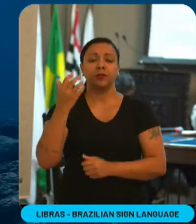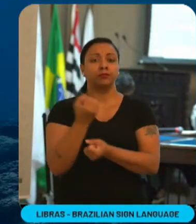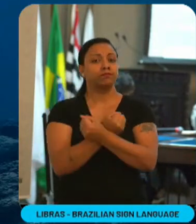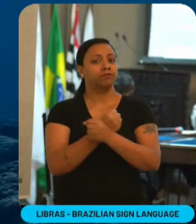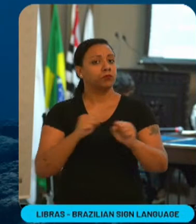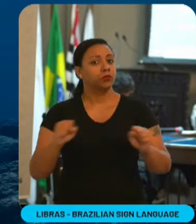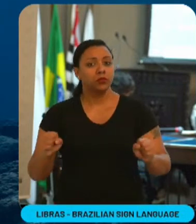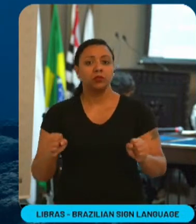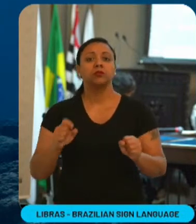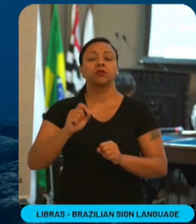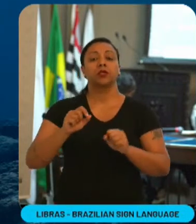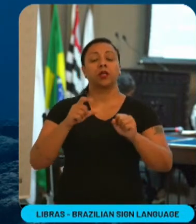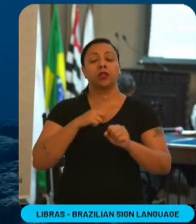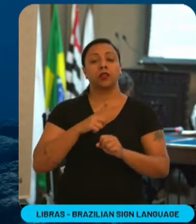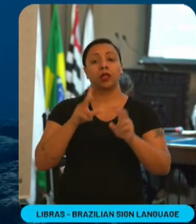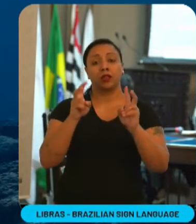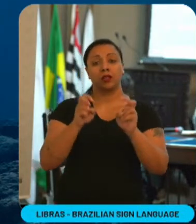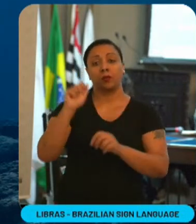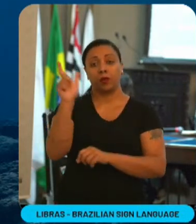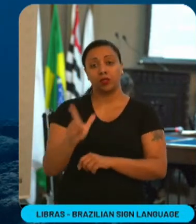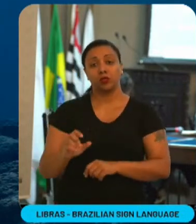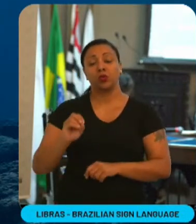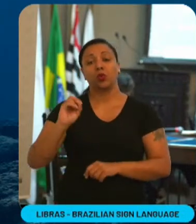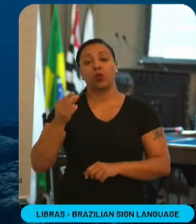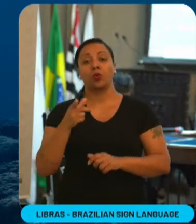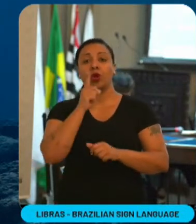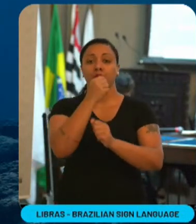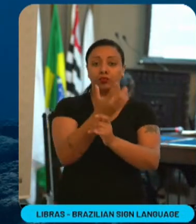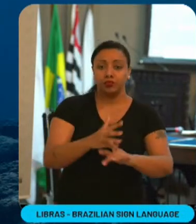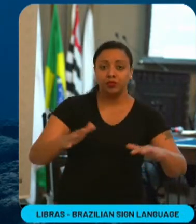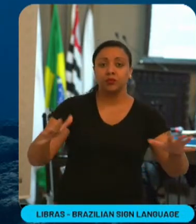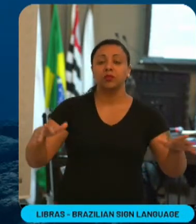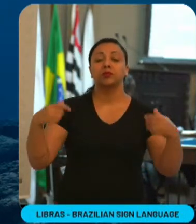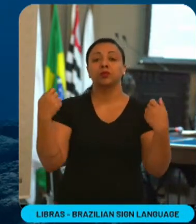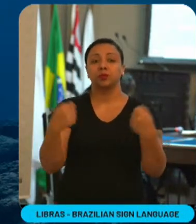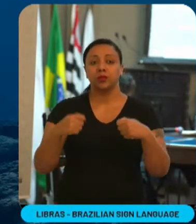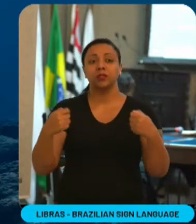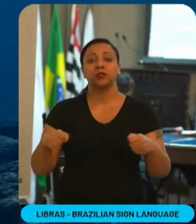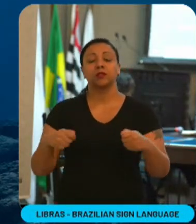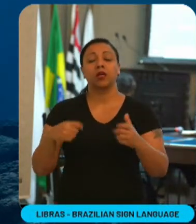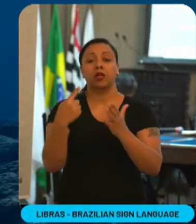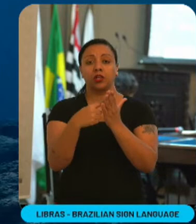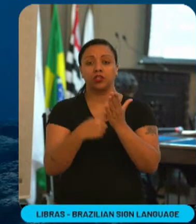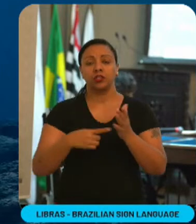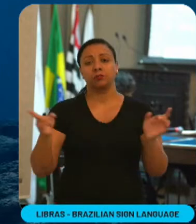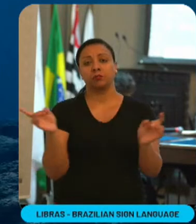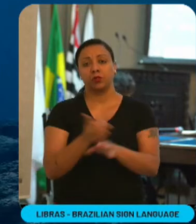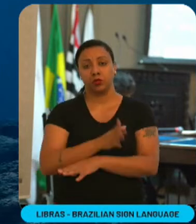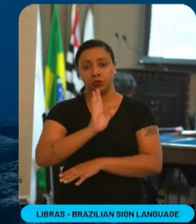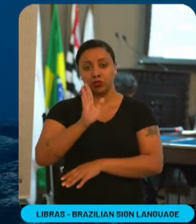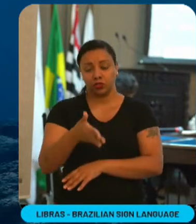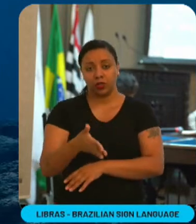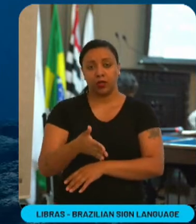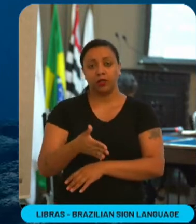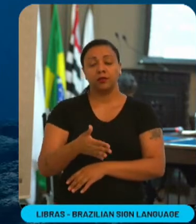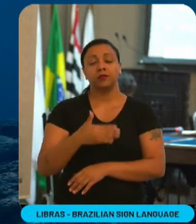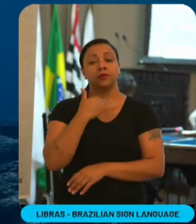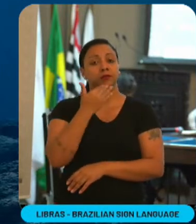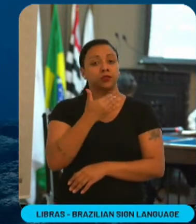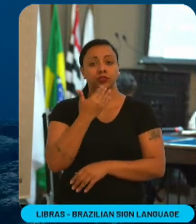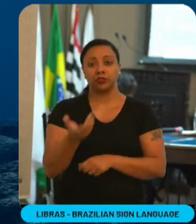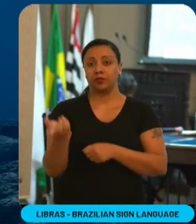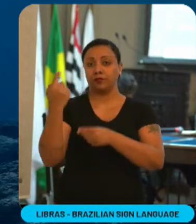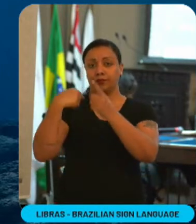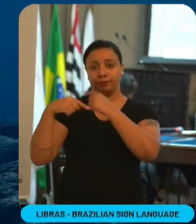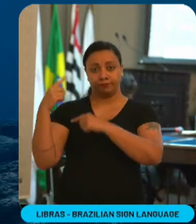talk about global agenda or climate agenda, it's impossible not to talk about